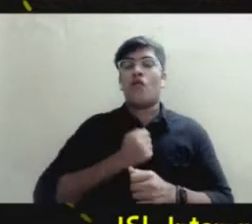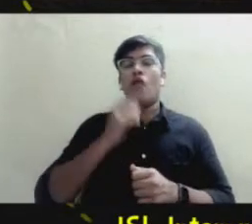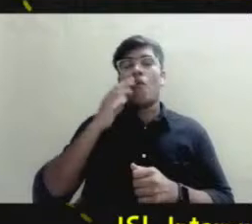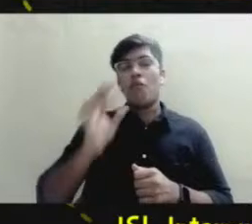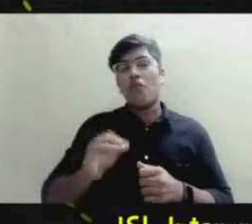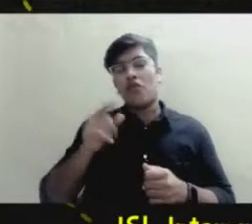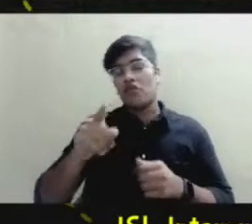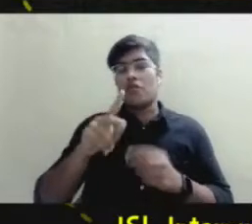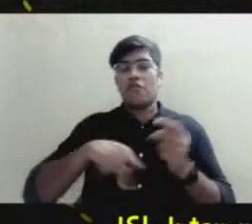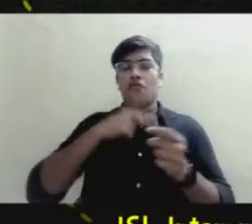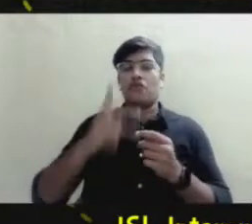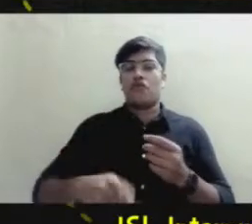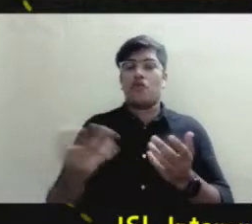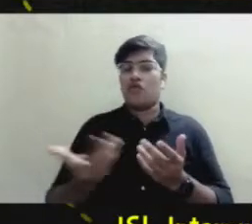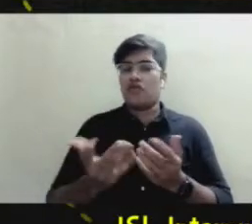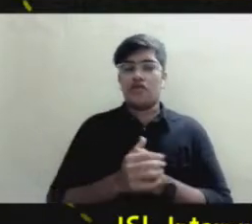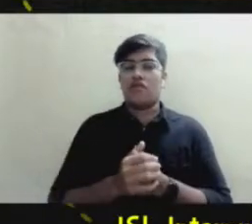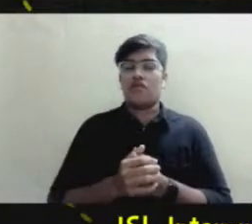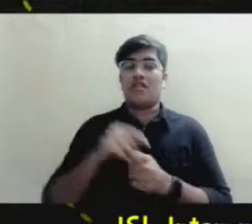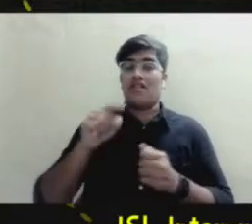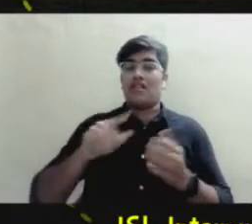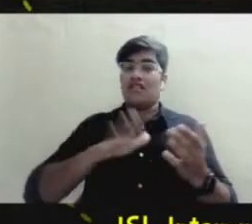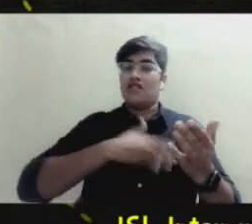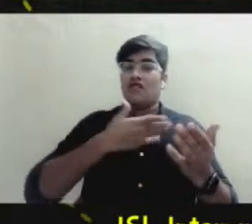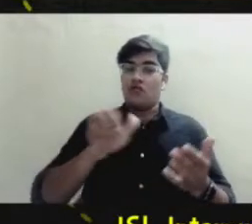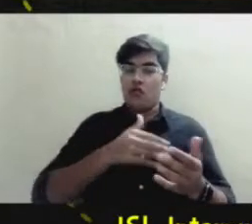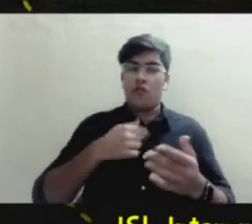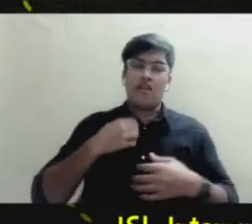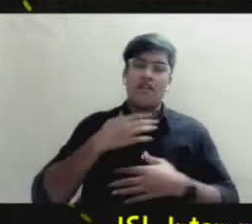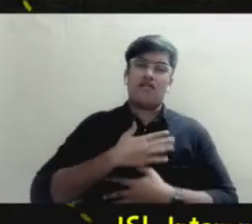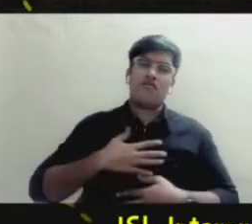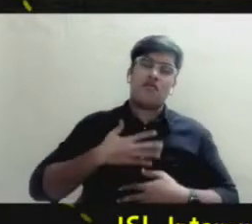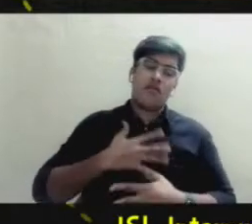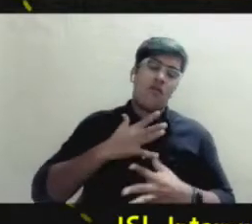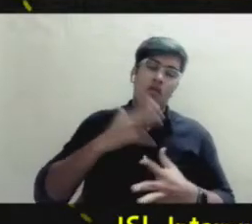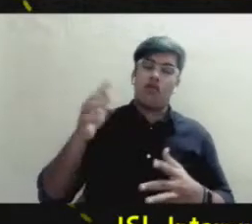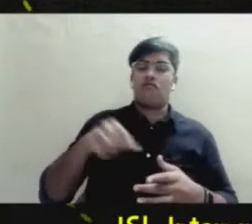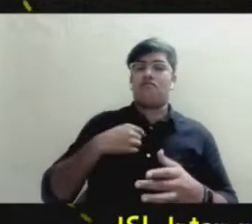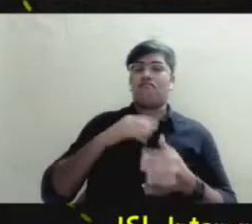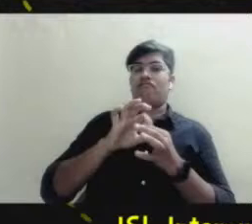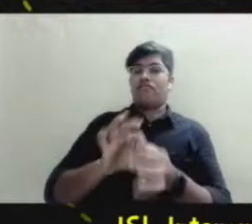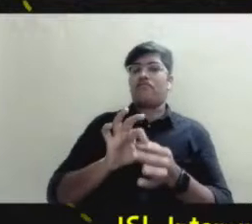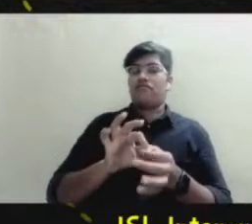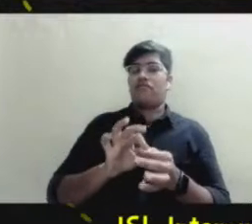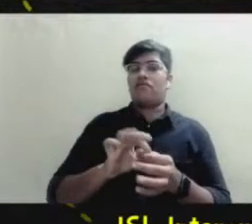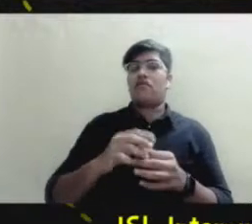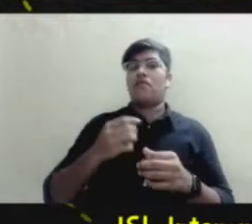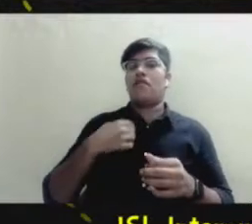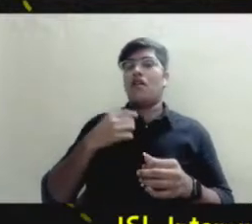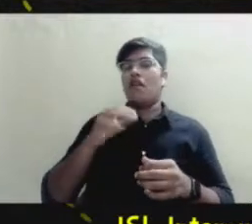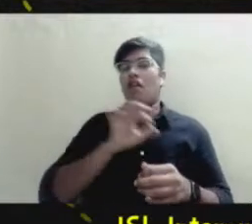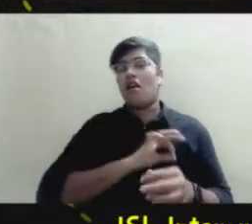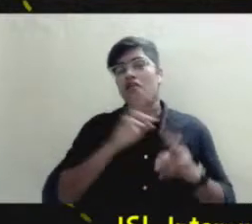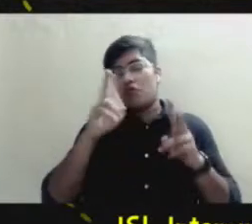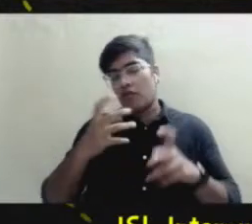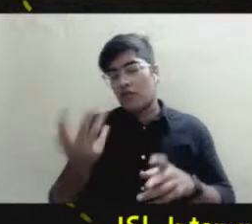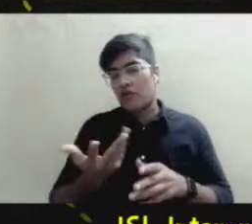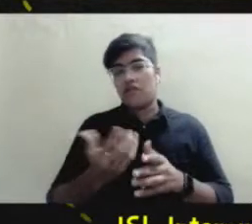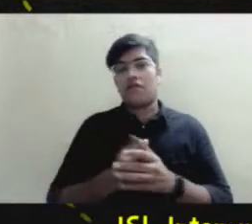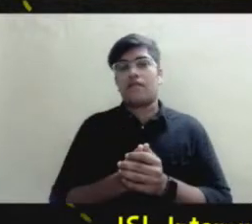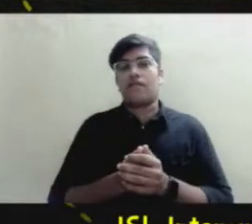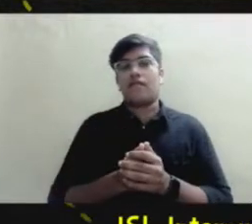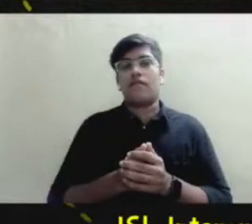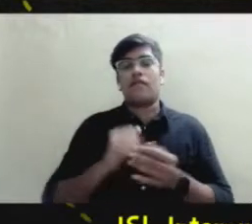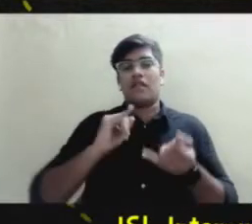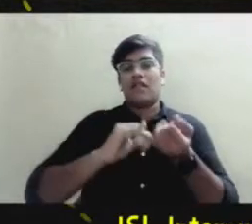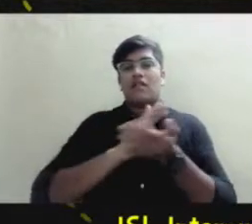were songs that I really enjoyed being a part of. I really enjoyed the fact that Shantanu